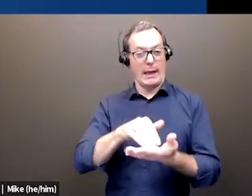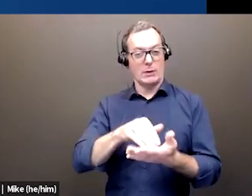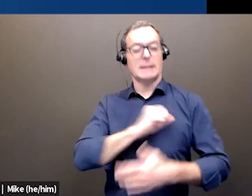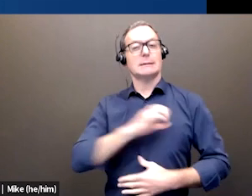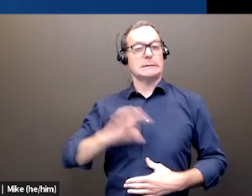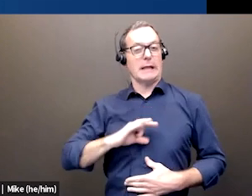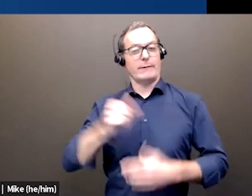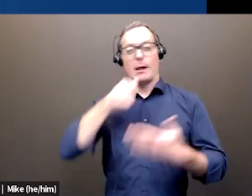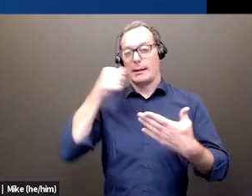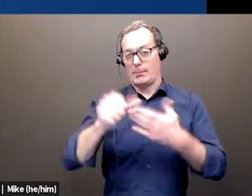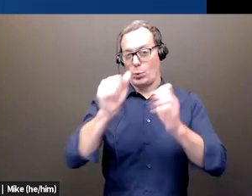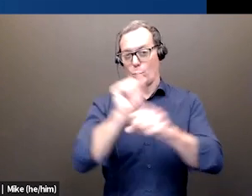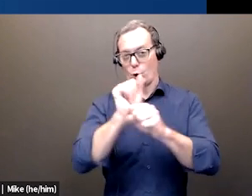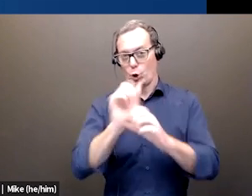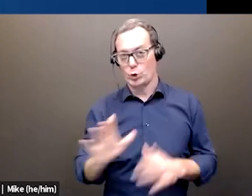country.